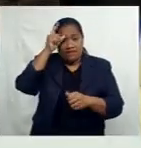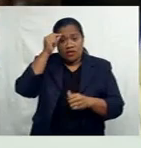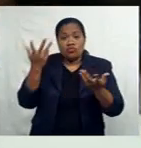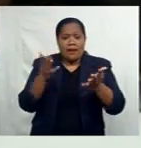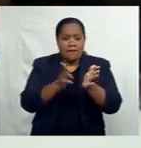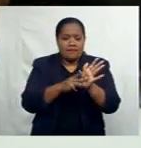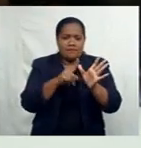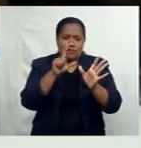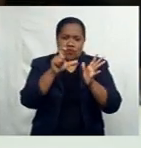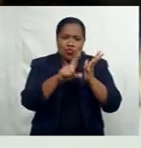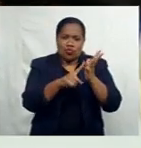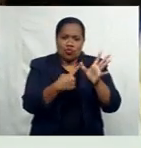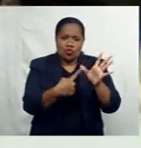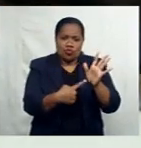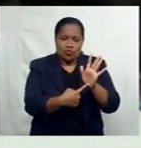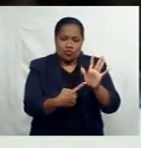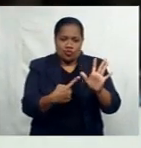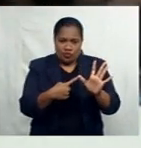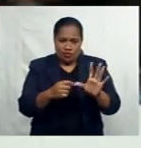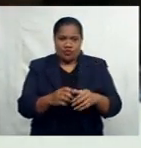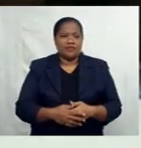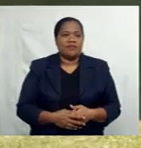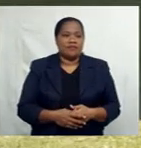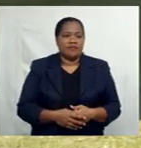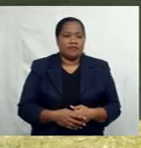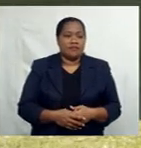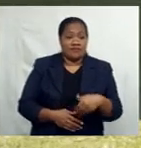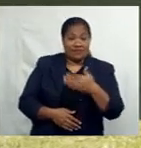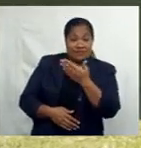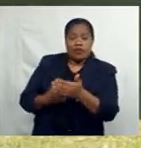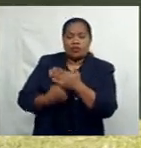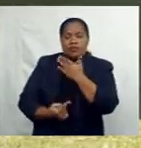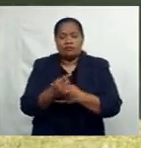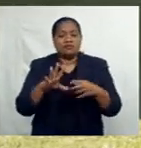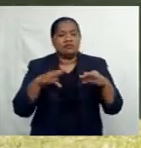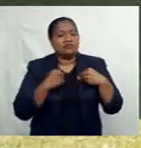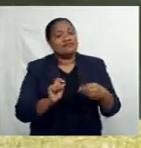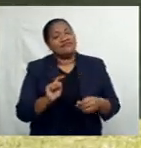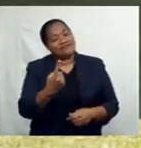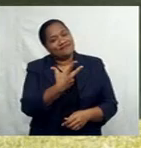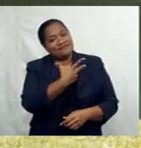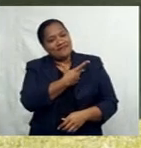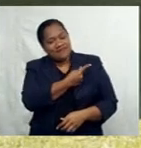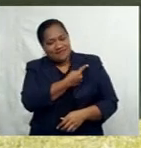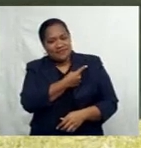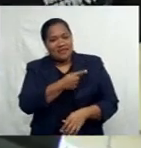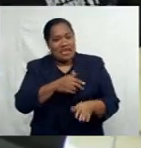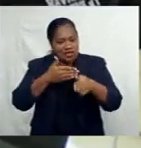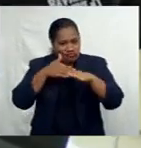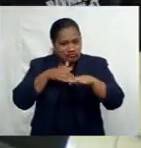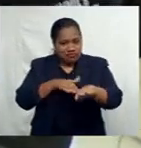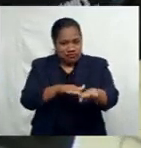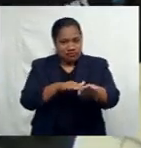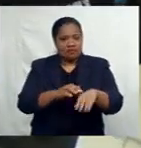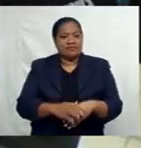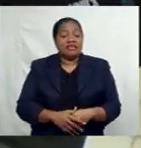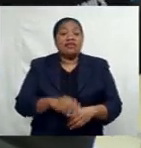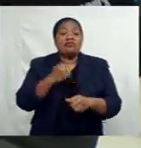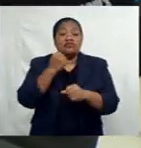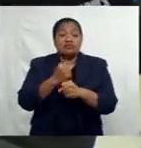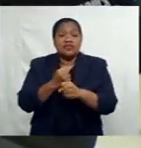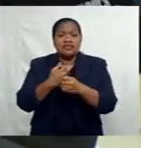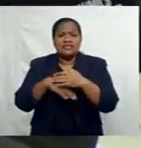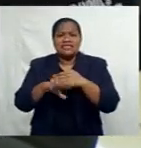as possible. Rahul Deo of Rahul Investment received his first dose at the drive-through. Jitendra Sami of